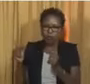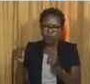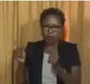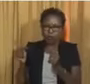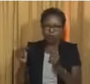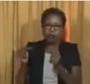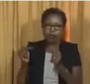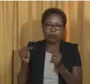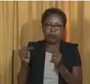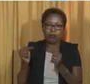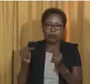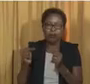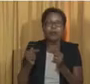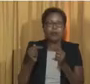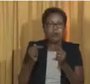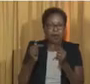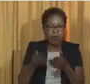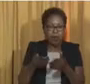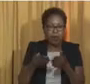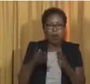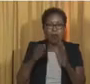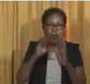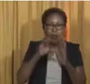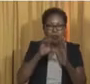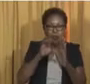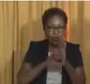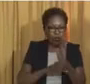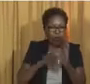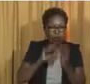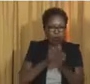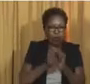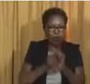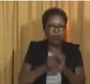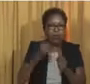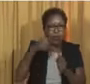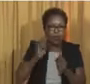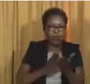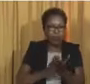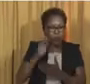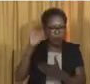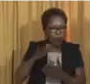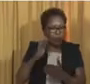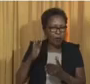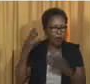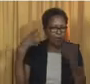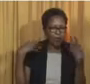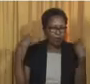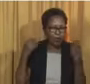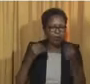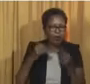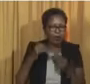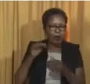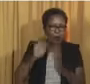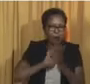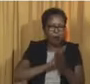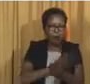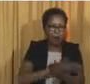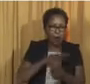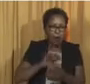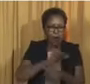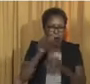29th Constitutional Amendment Acts passed by Parliament, exercising its powers under Article 368 of